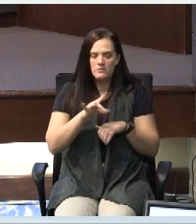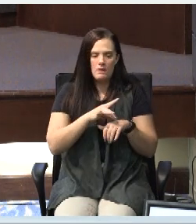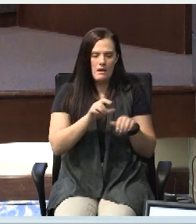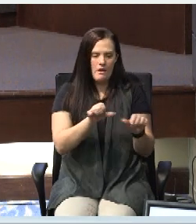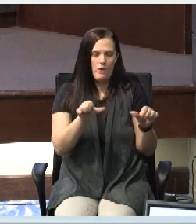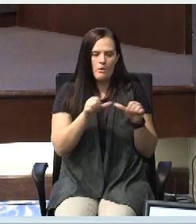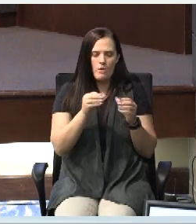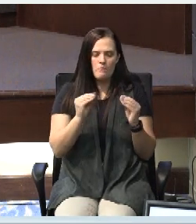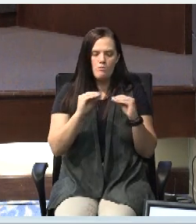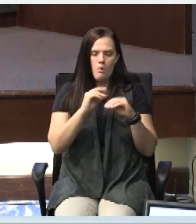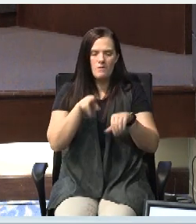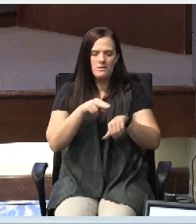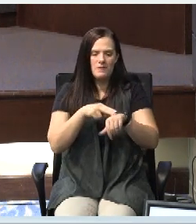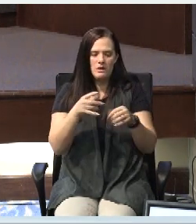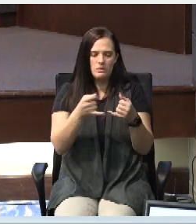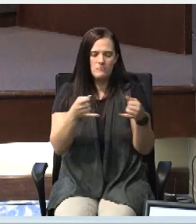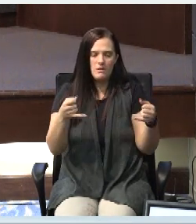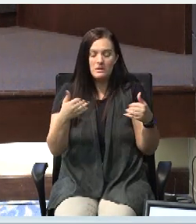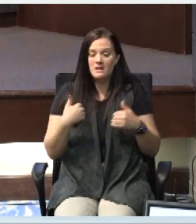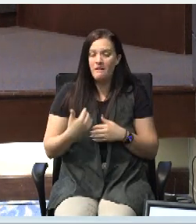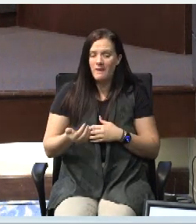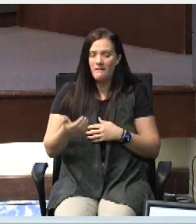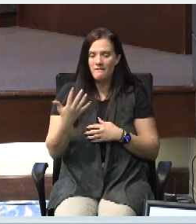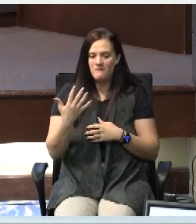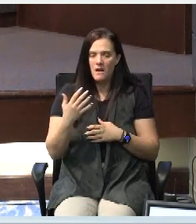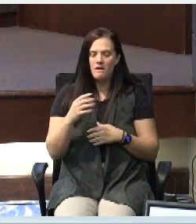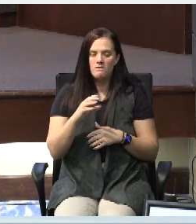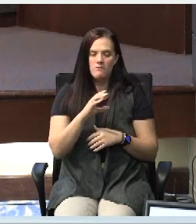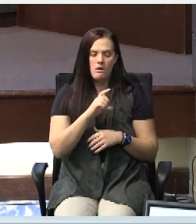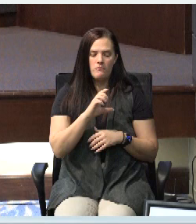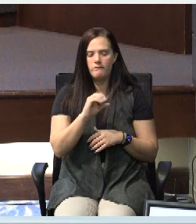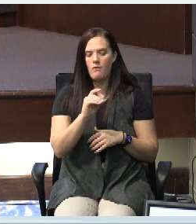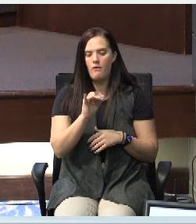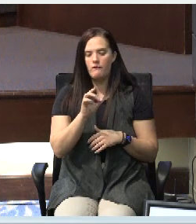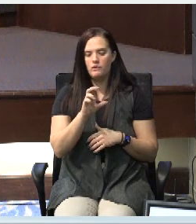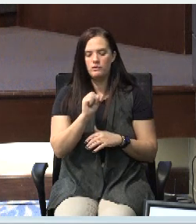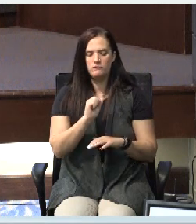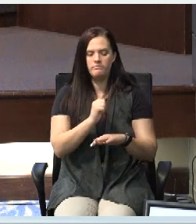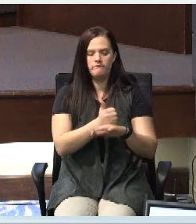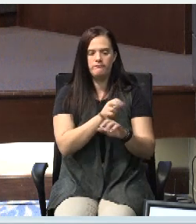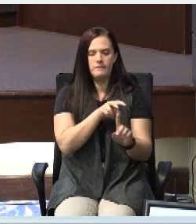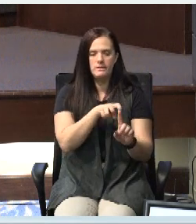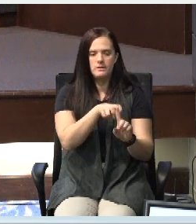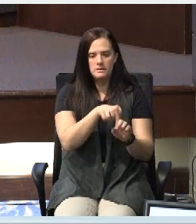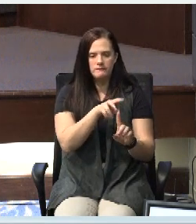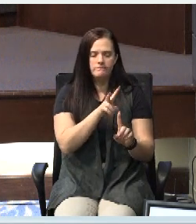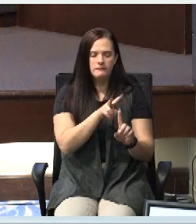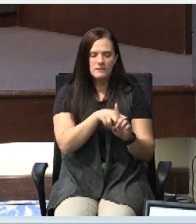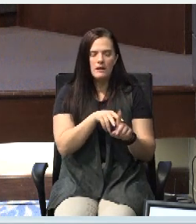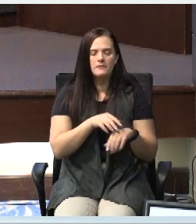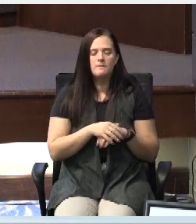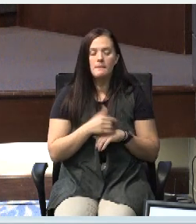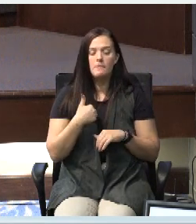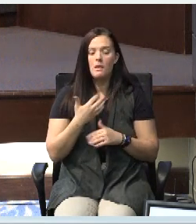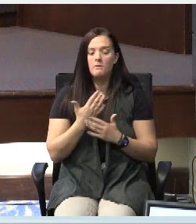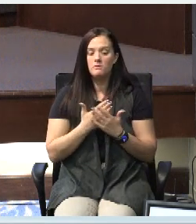more natural boundaries, having 5 code officers assigned in the core. Currently, we have code compliance